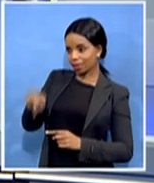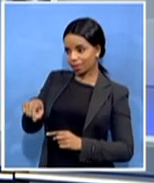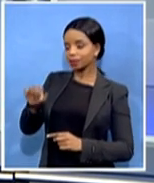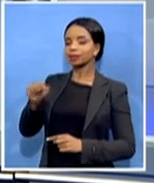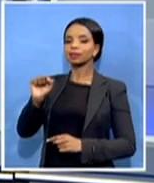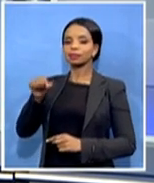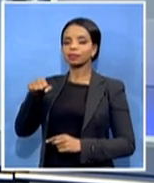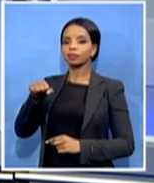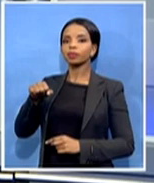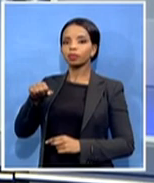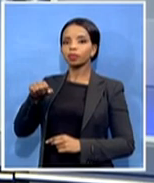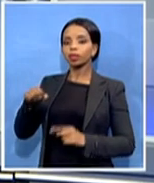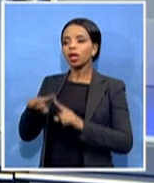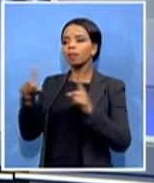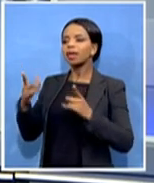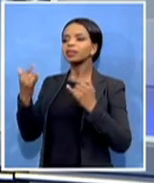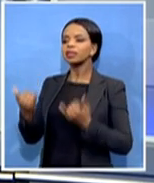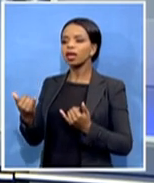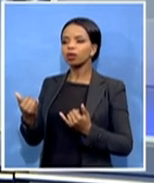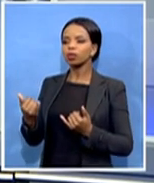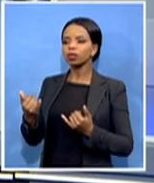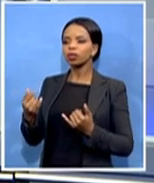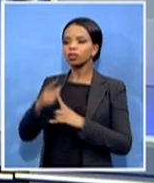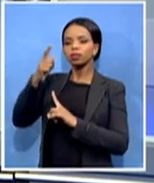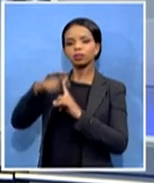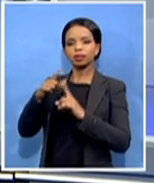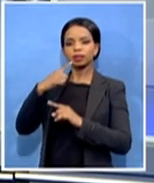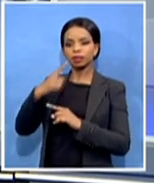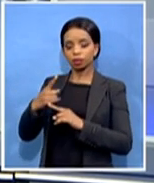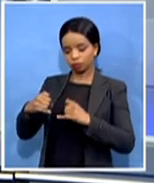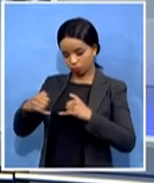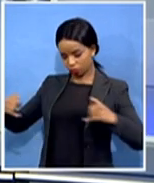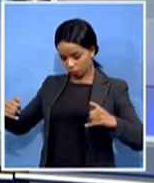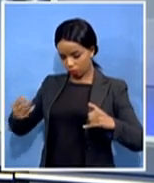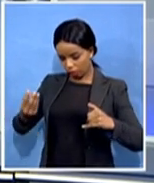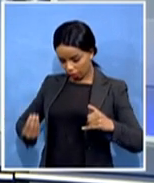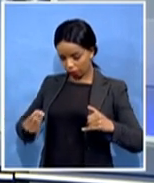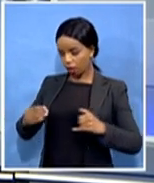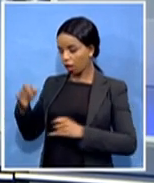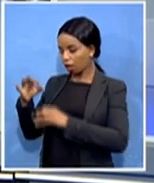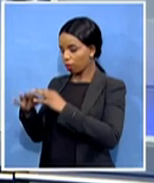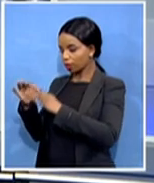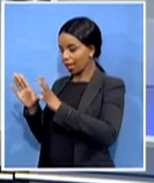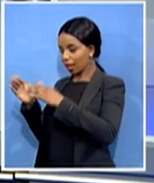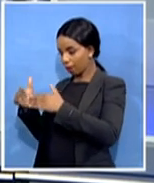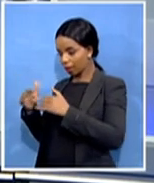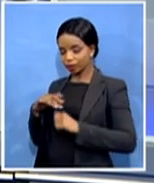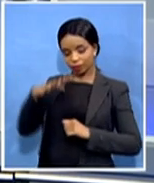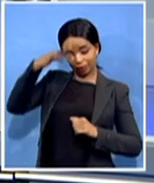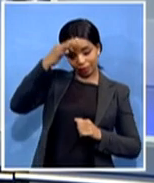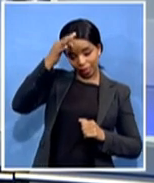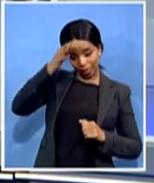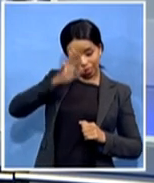would say certain lines between state and party might be getting blurred by a party using a